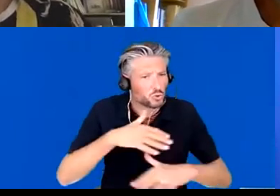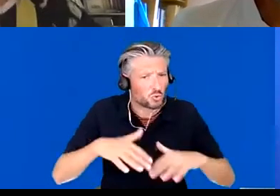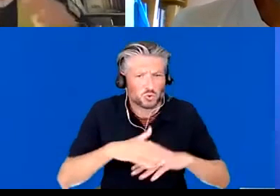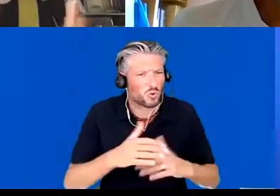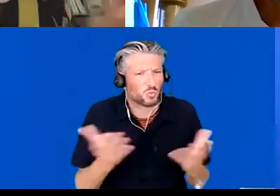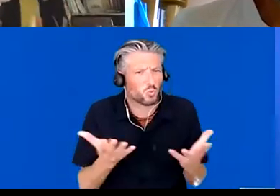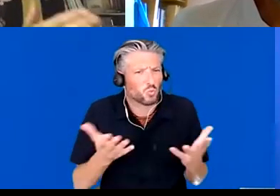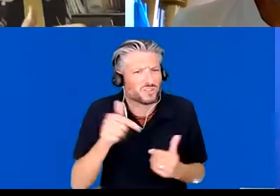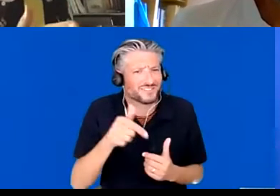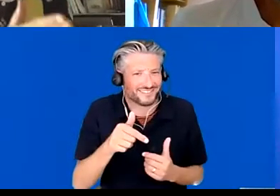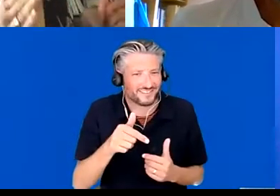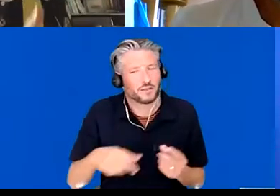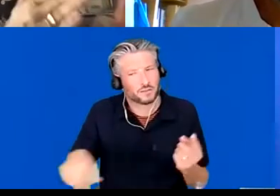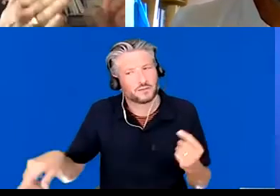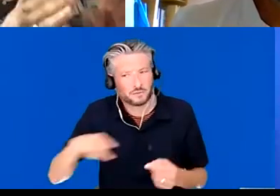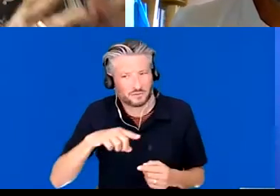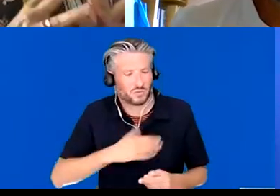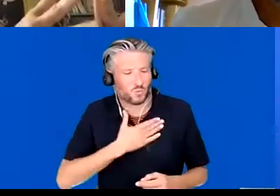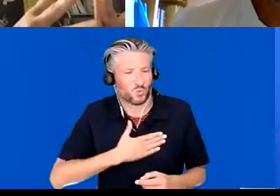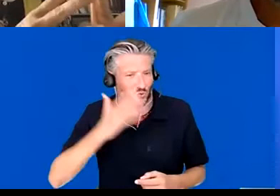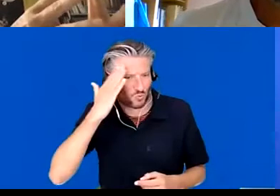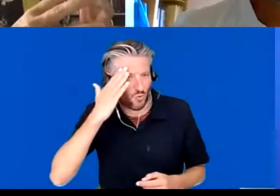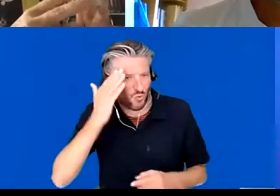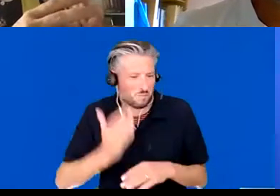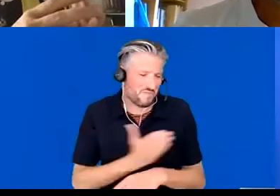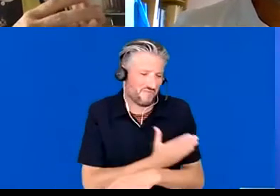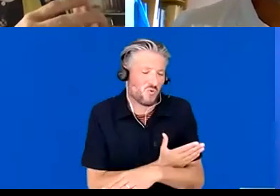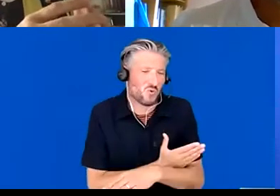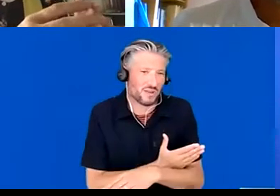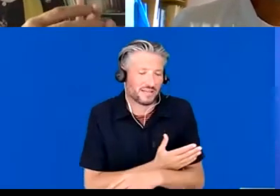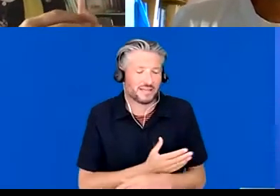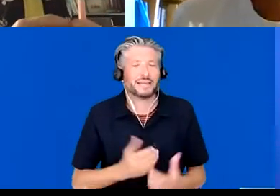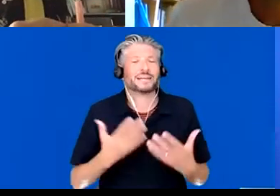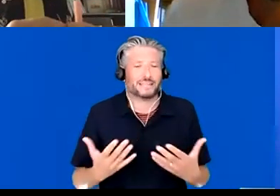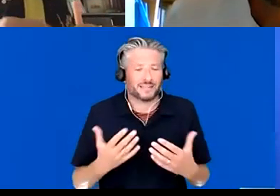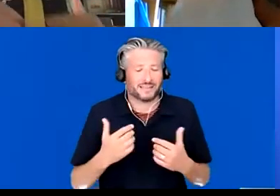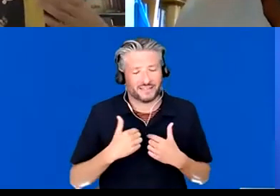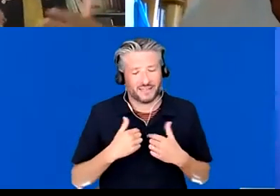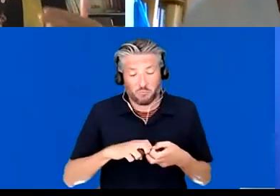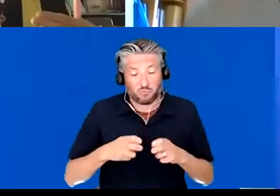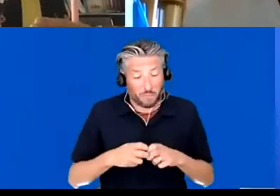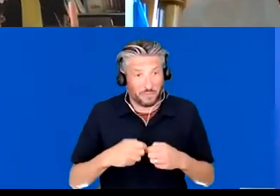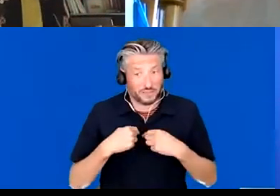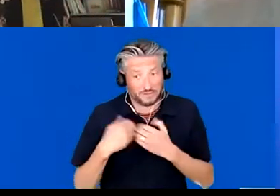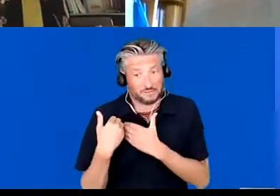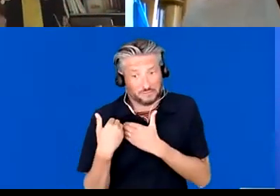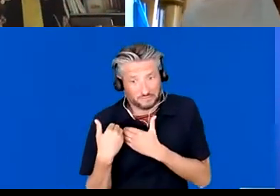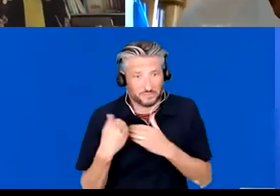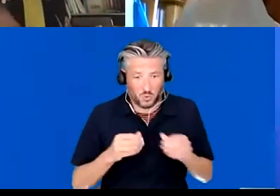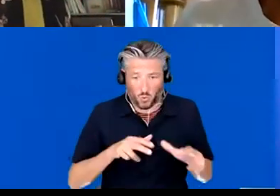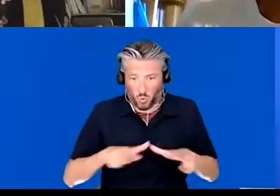because actually, since everything was so tight with regard to the organization, that wasn't something